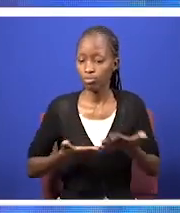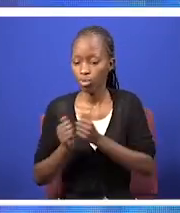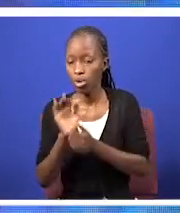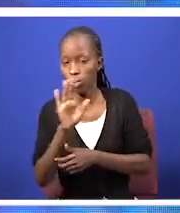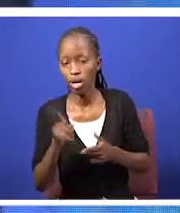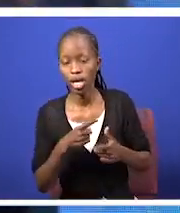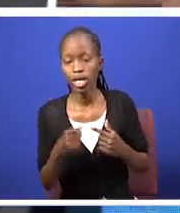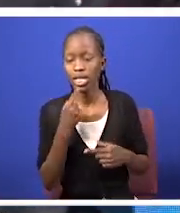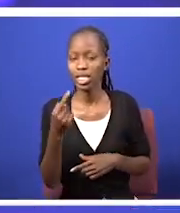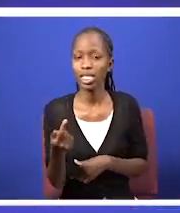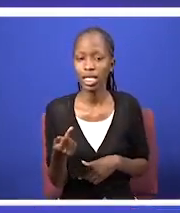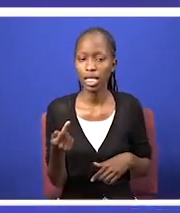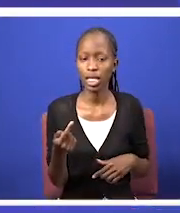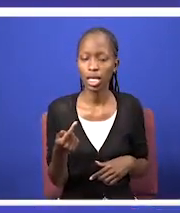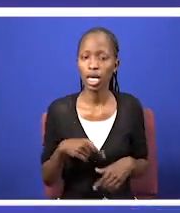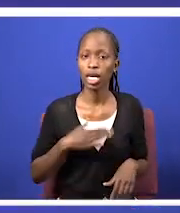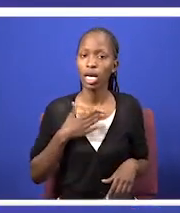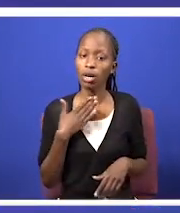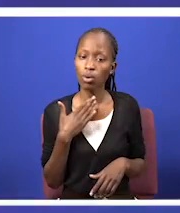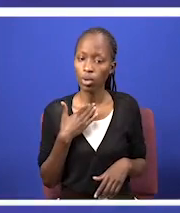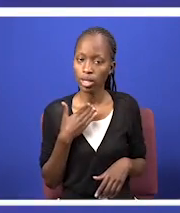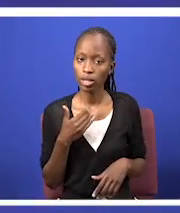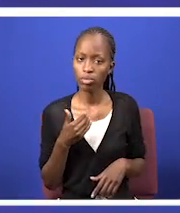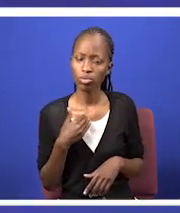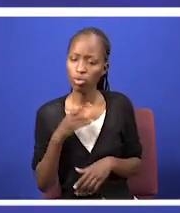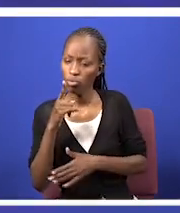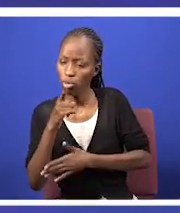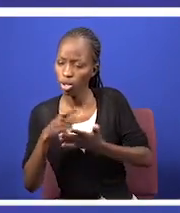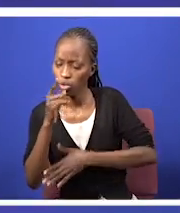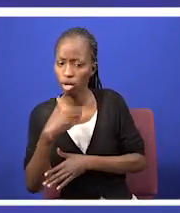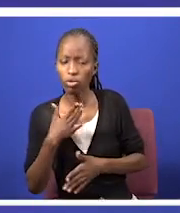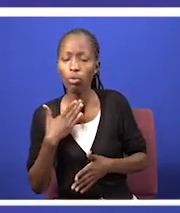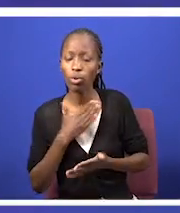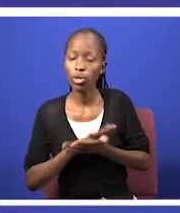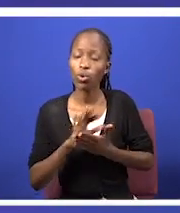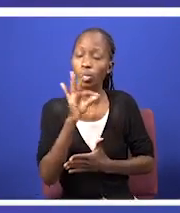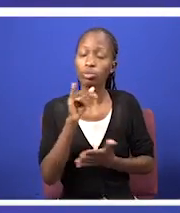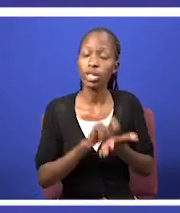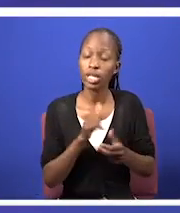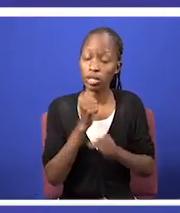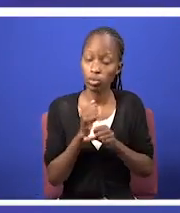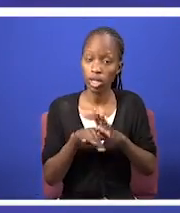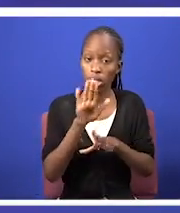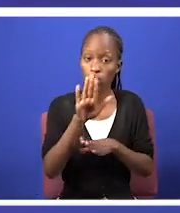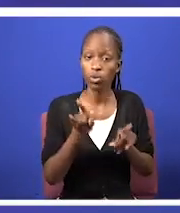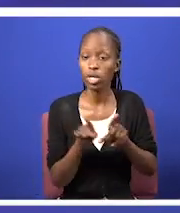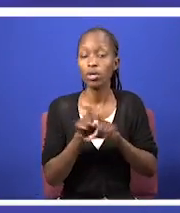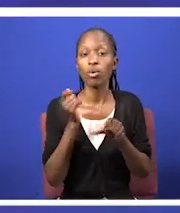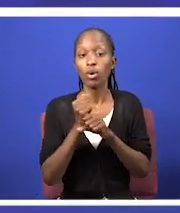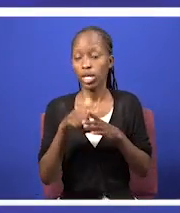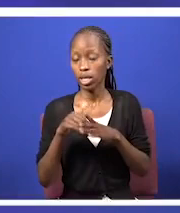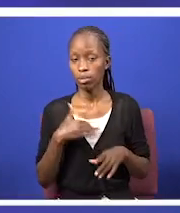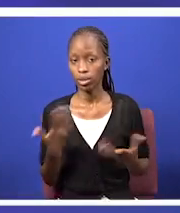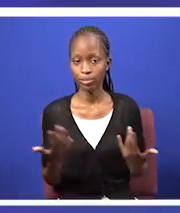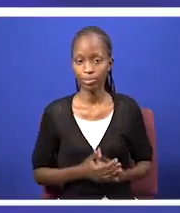interaction with you and I, they say to themselves, I want to have what you have. I want the Spirit of God that's at work in you to be at